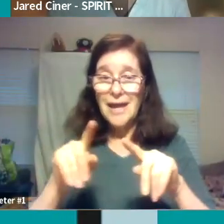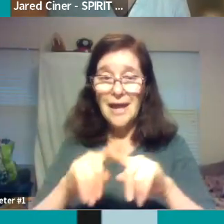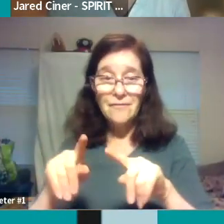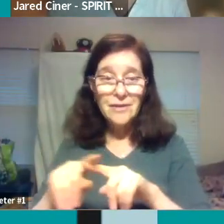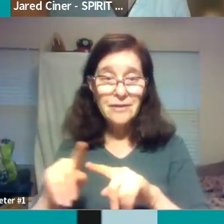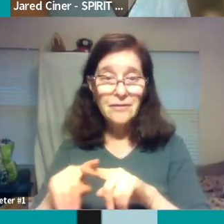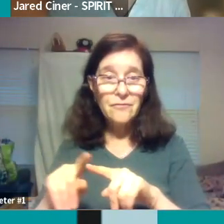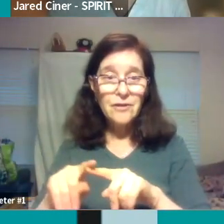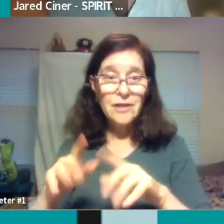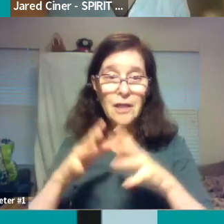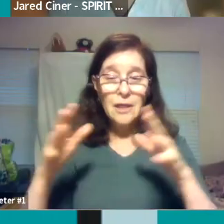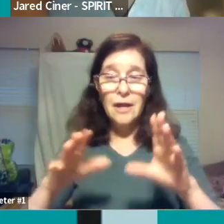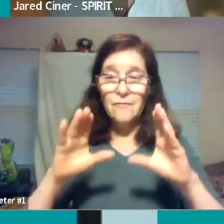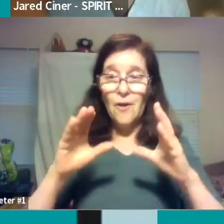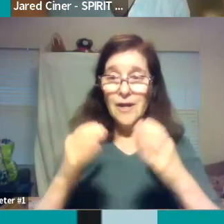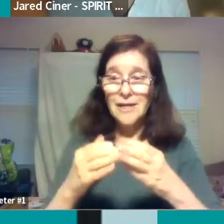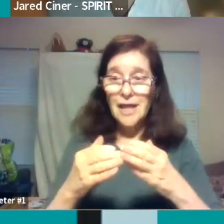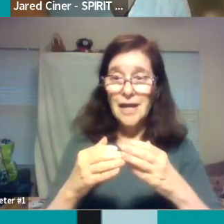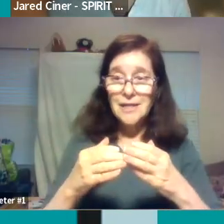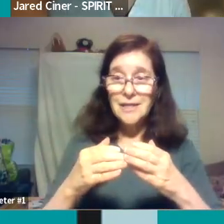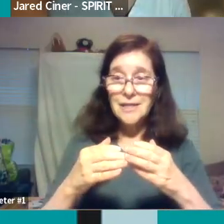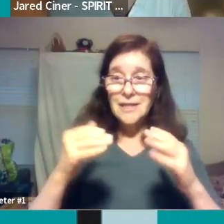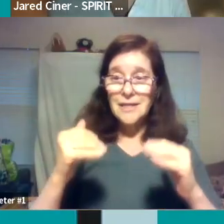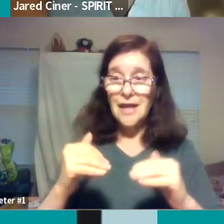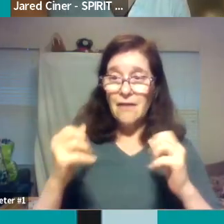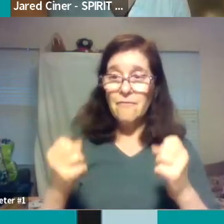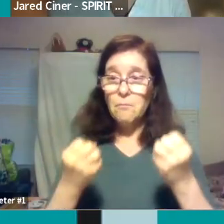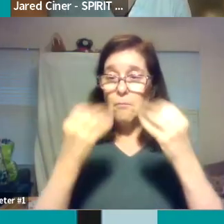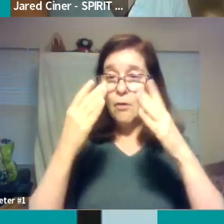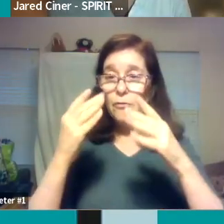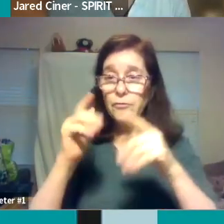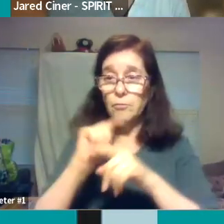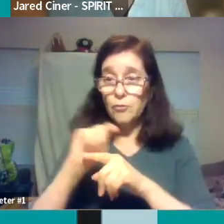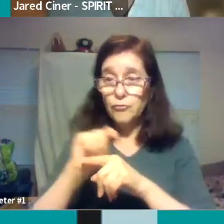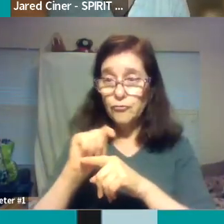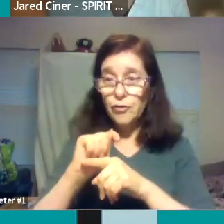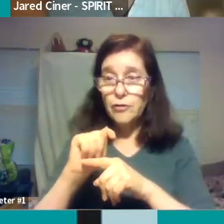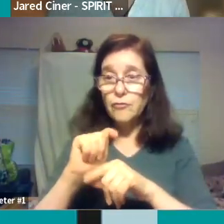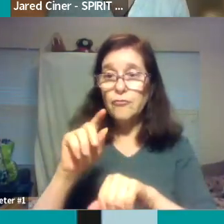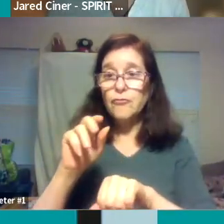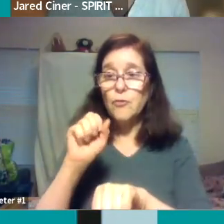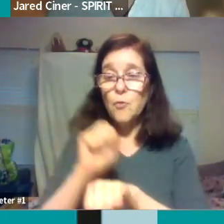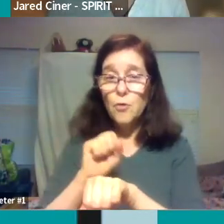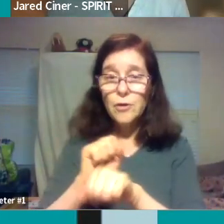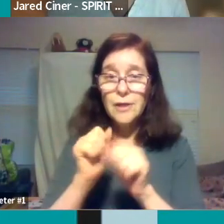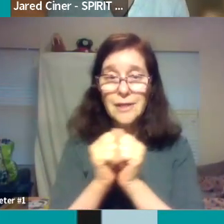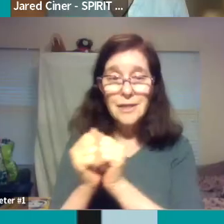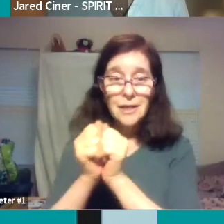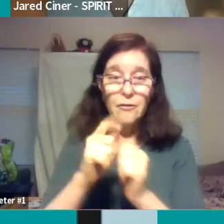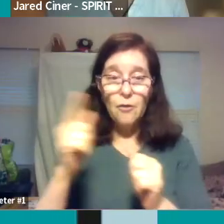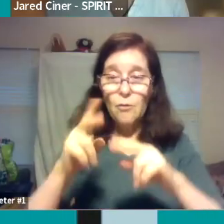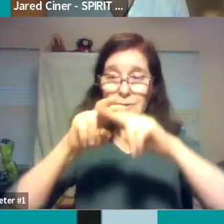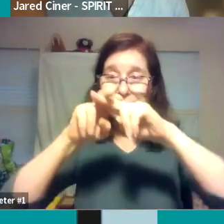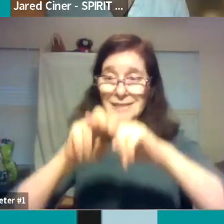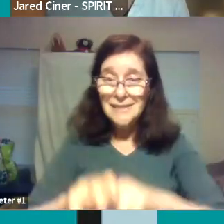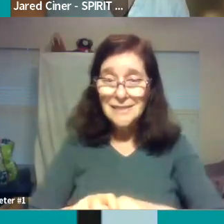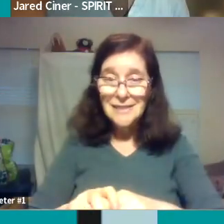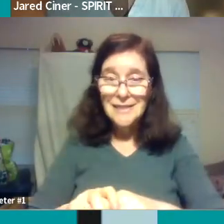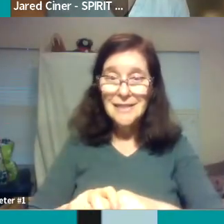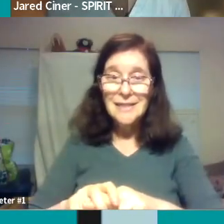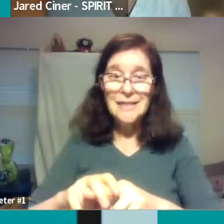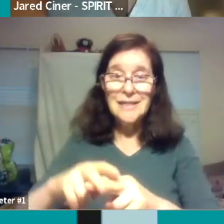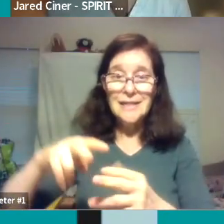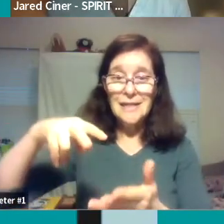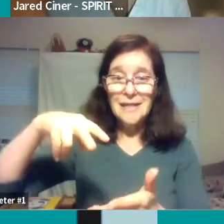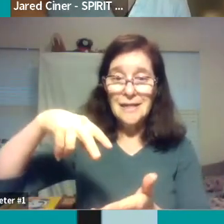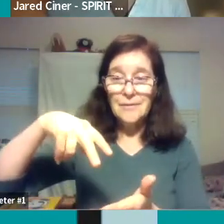versions. A lot of our classes feature multiple trainers working out together so that there's always a seated version, a baseline,